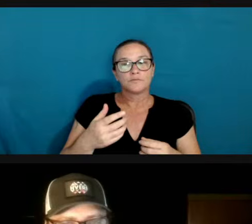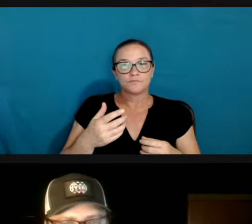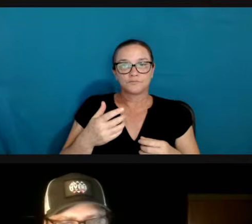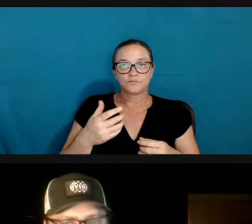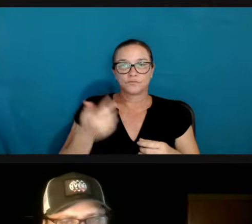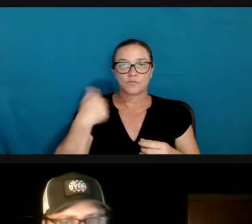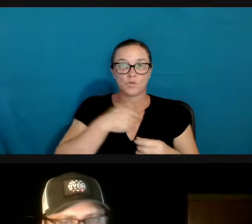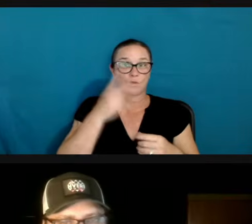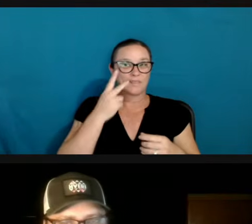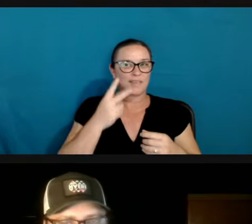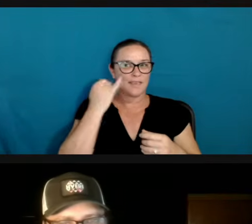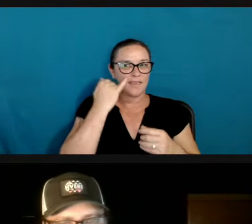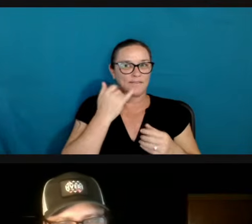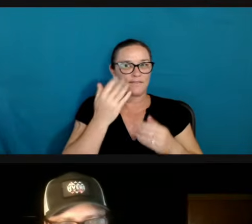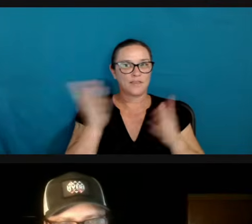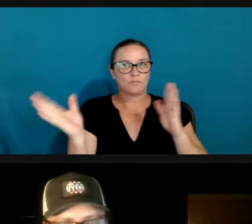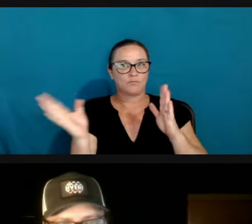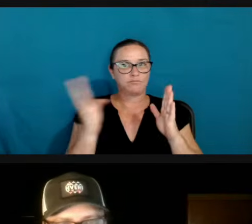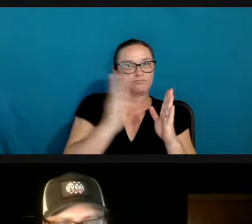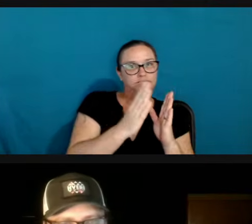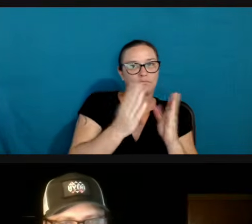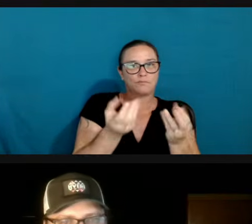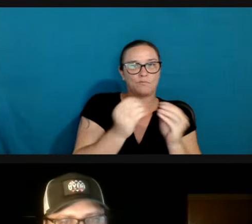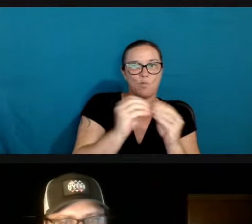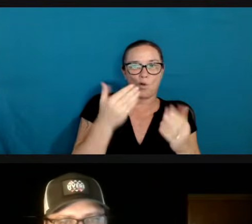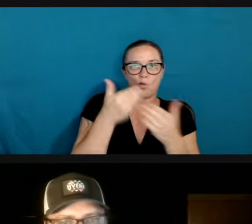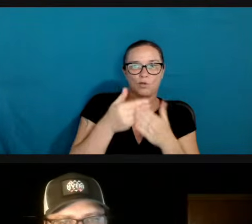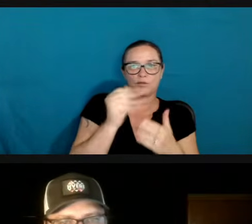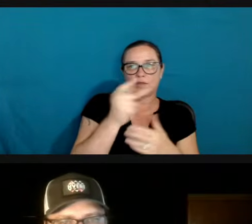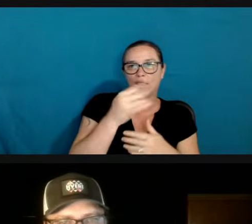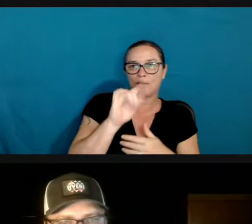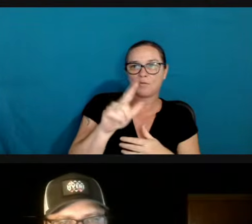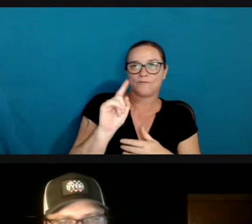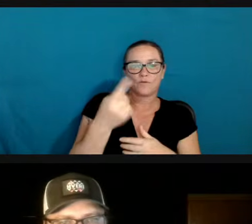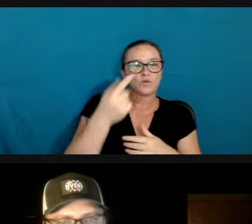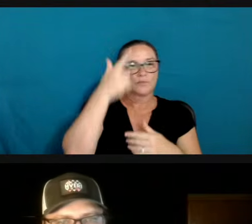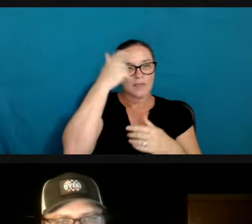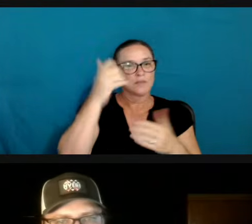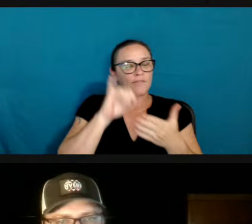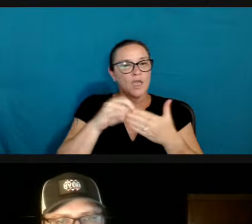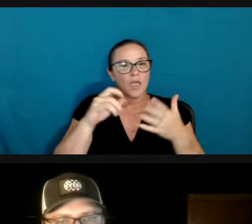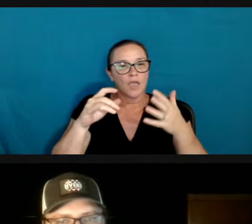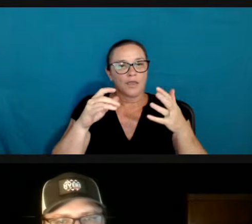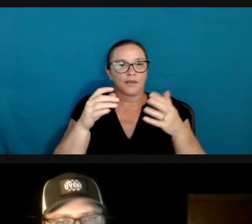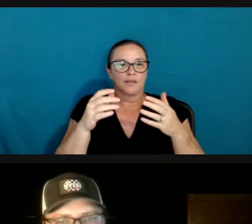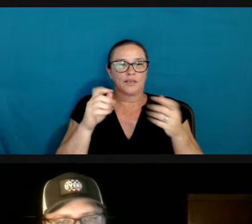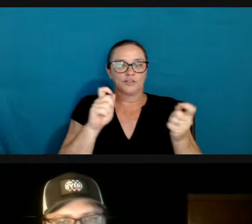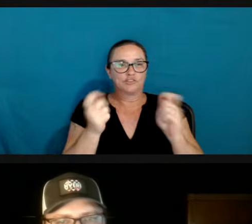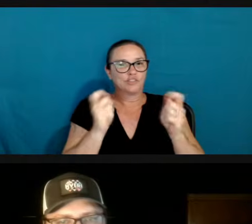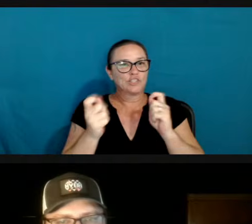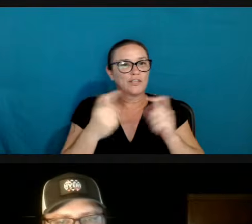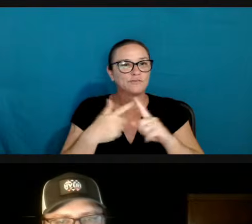to the start of this, which would be where I would put my money, or towards the end, because of that effect of the rainfall.